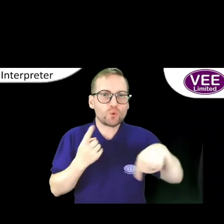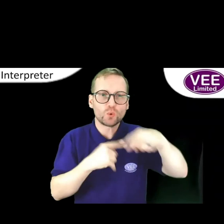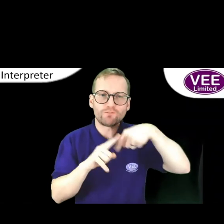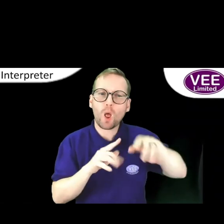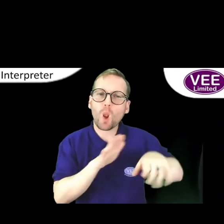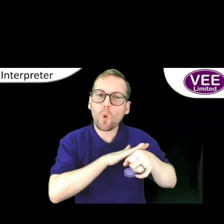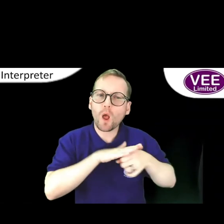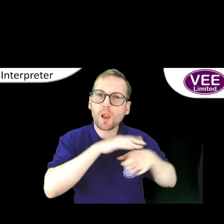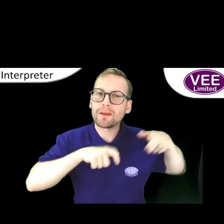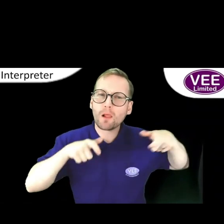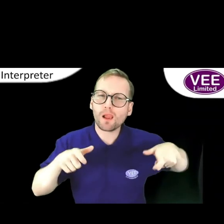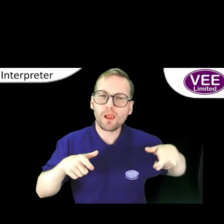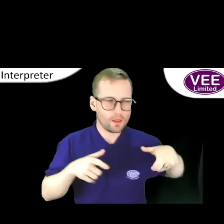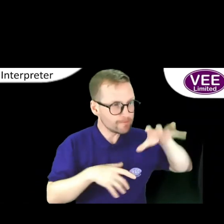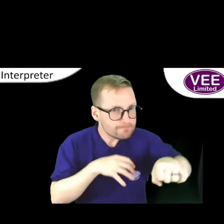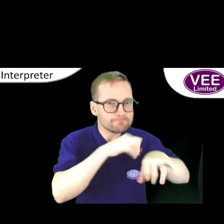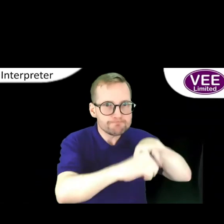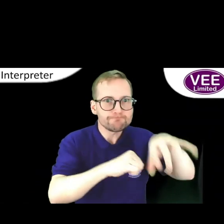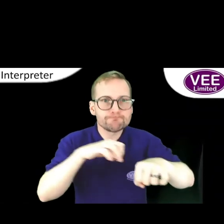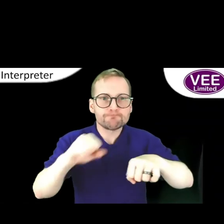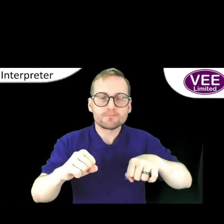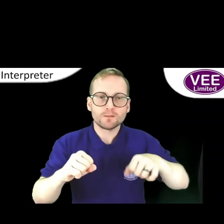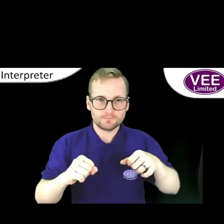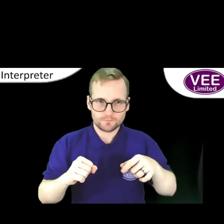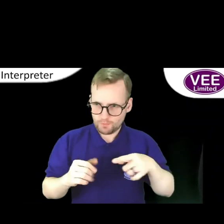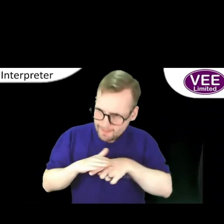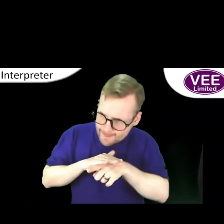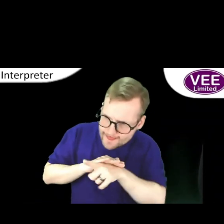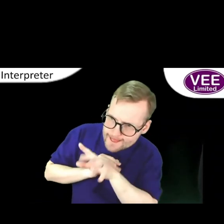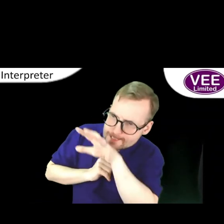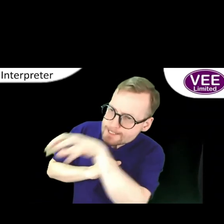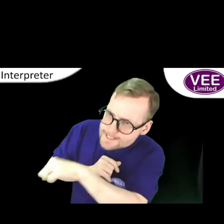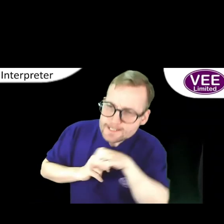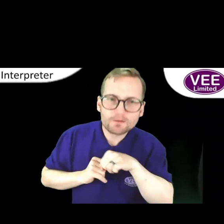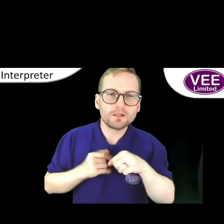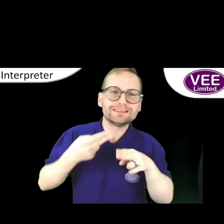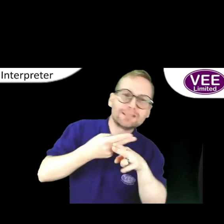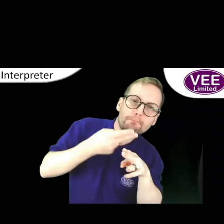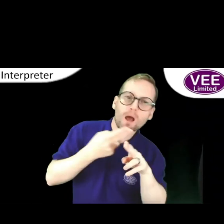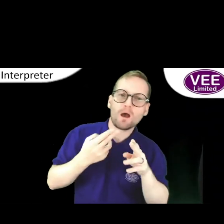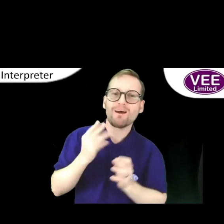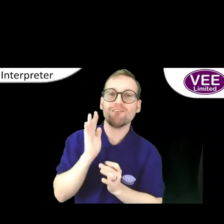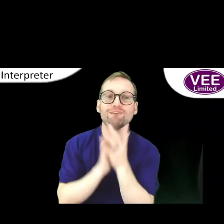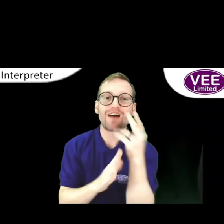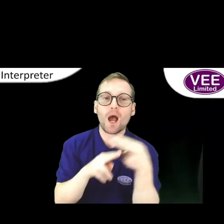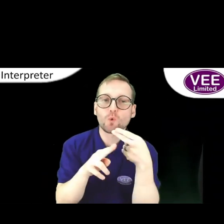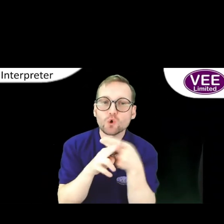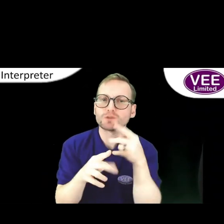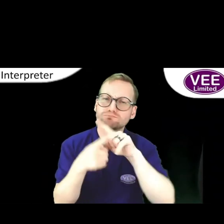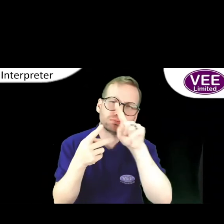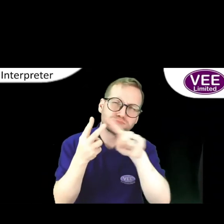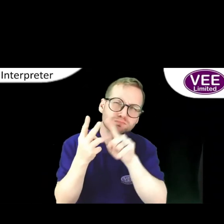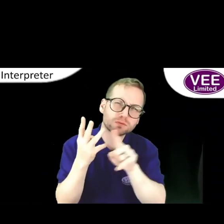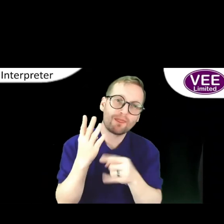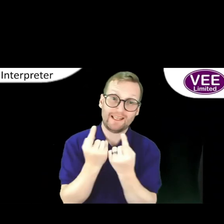get hold of. And so these lands were important to them for poaching, for timber, for firewood, for that kind of thing. But